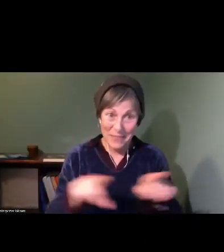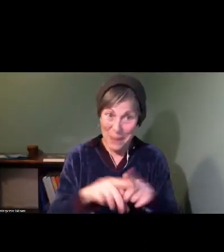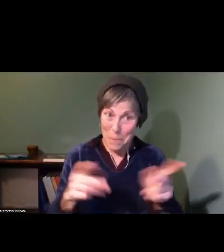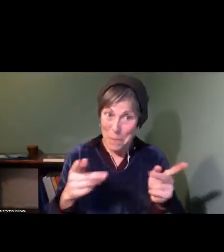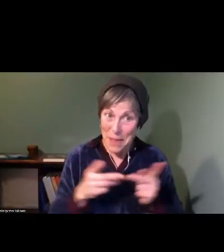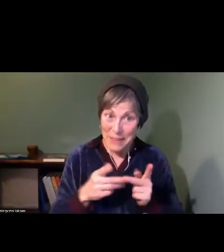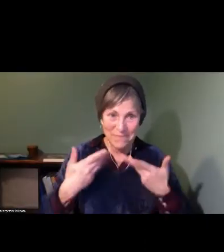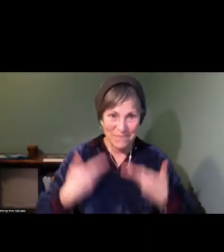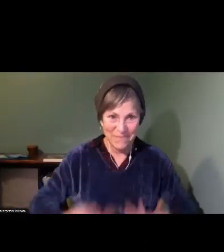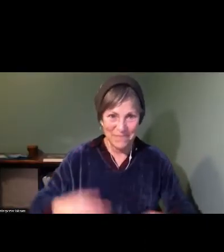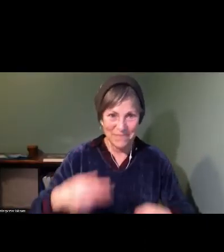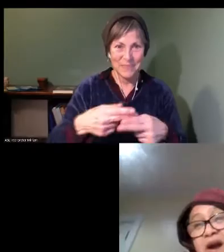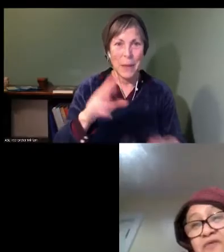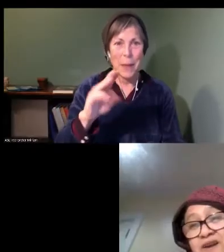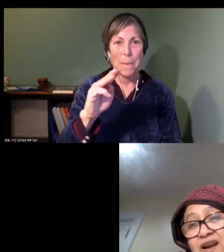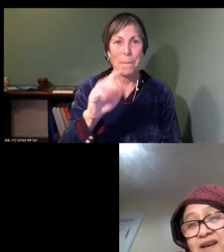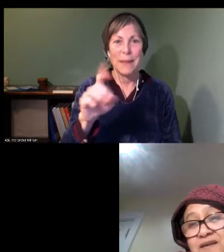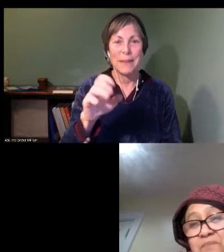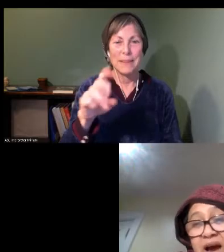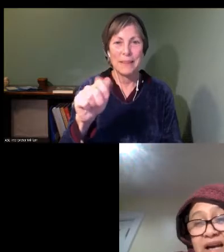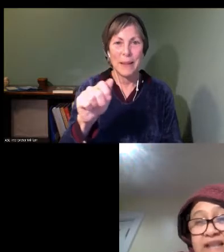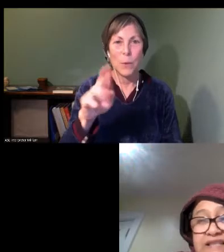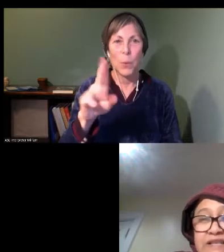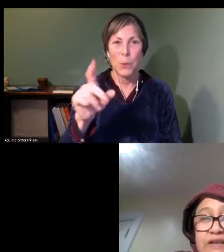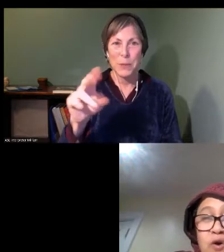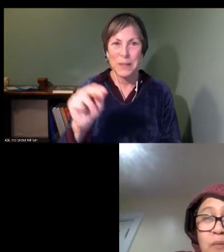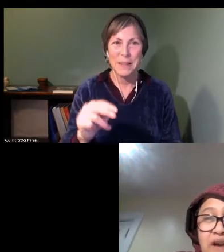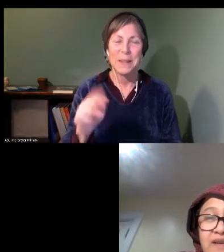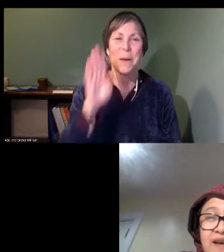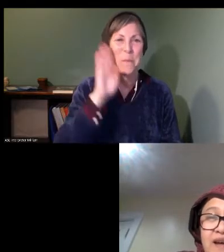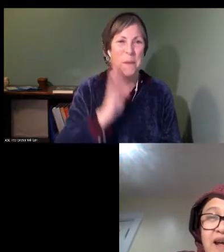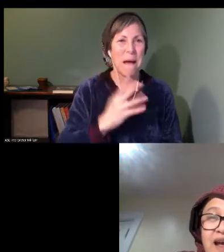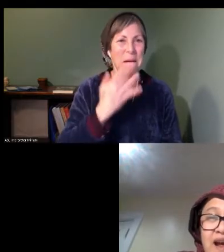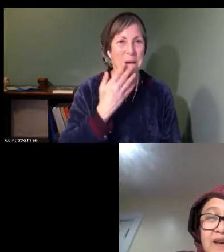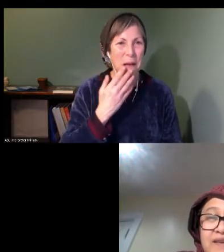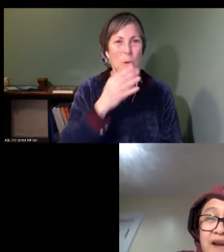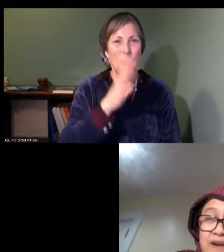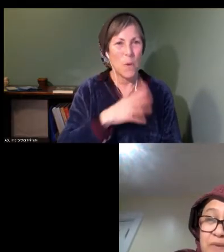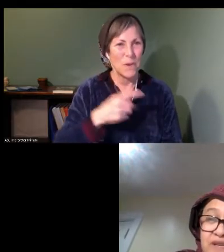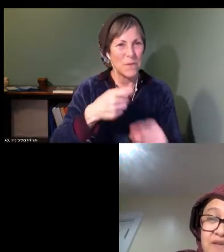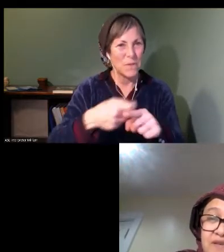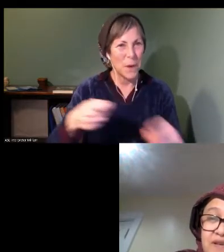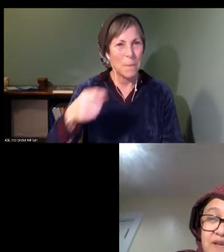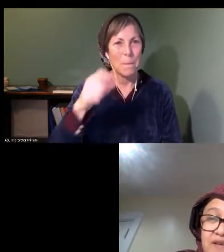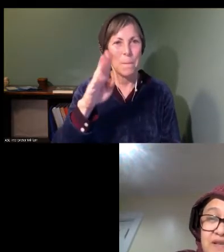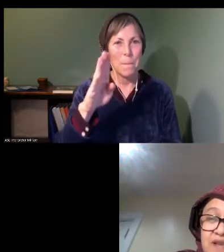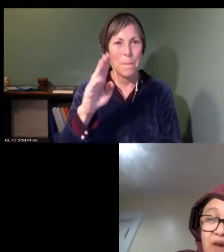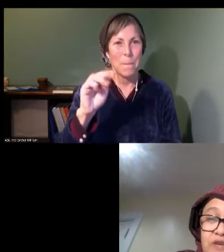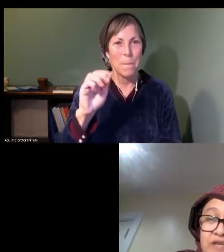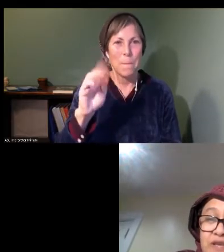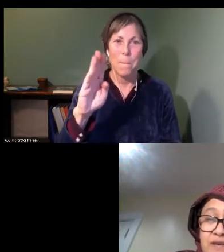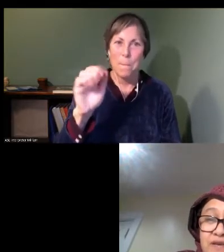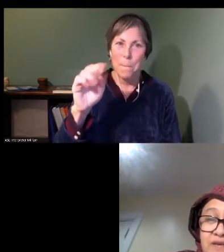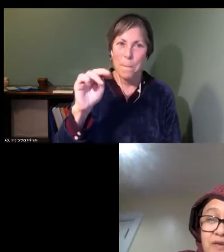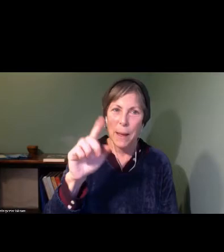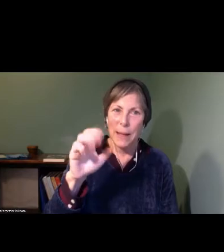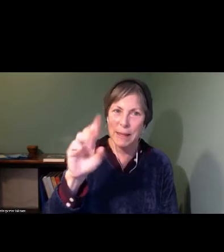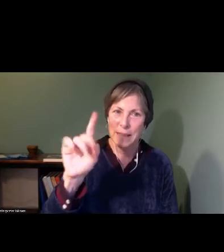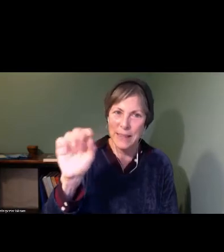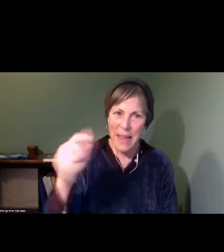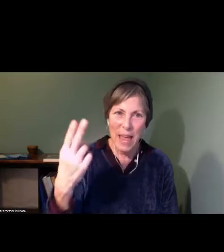Mazada Urin. I am a brown color Bangladeshi woman and I represent uh South Asian